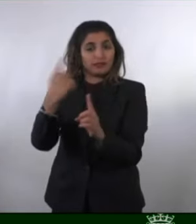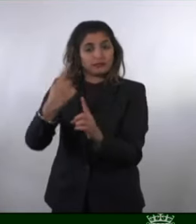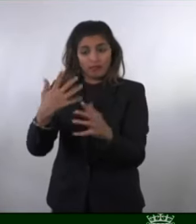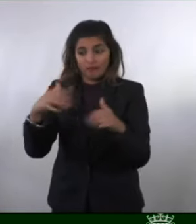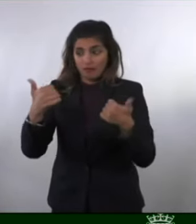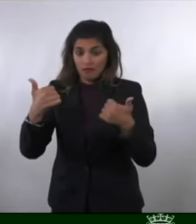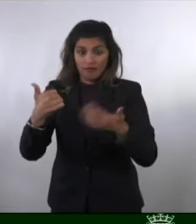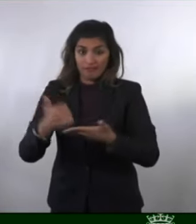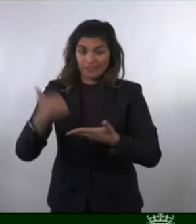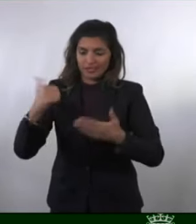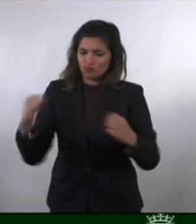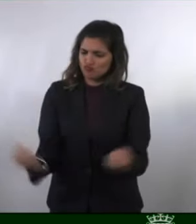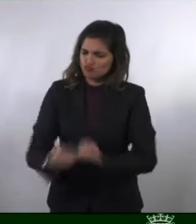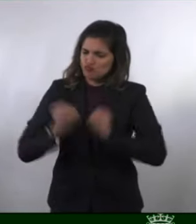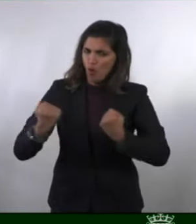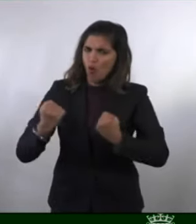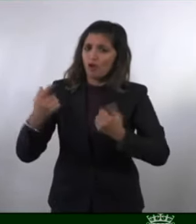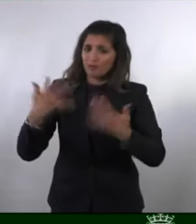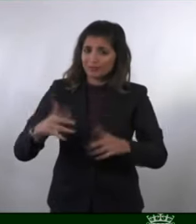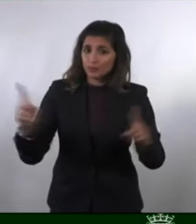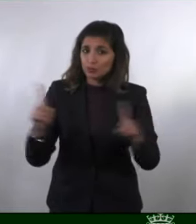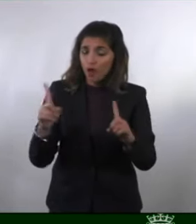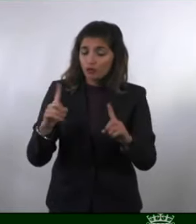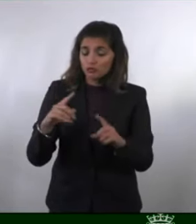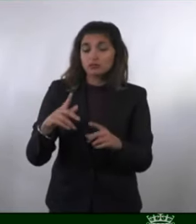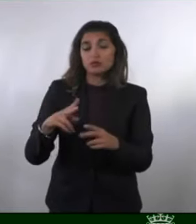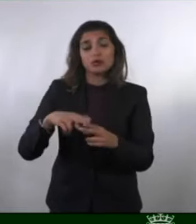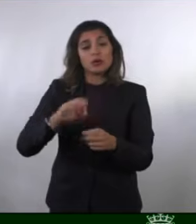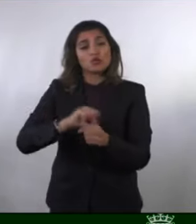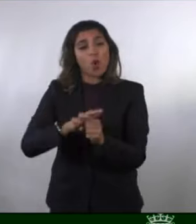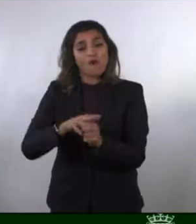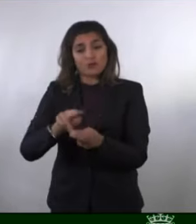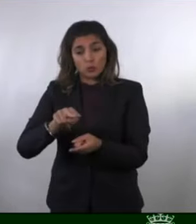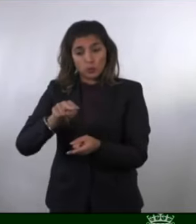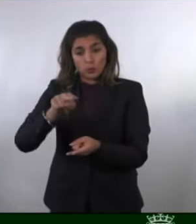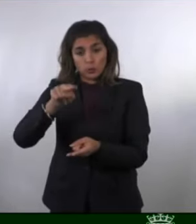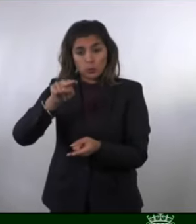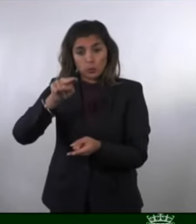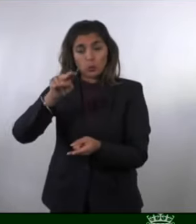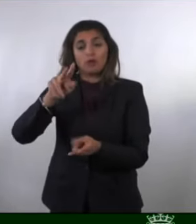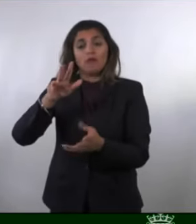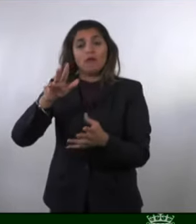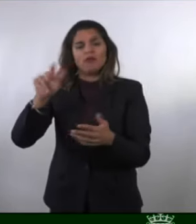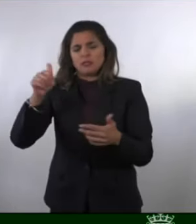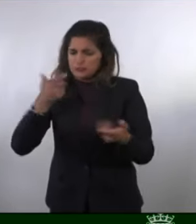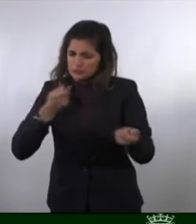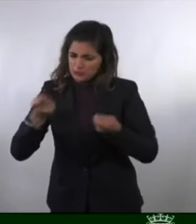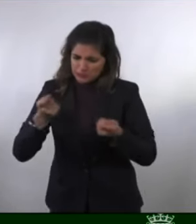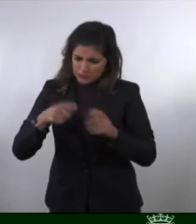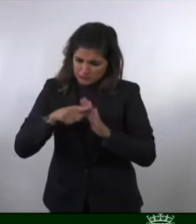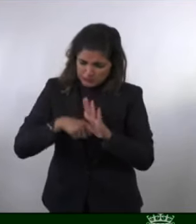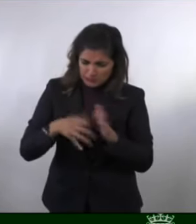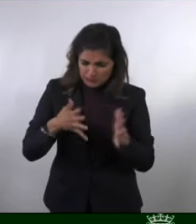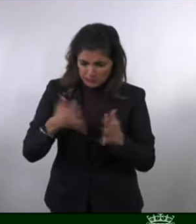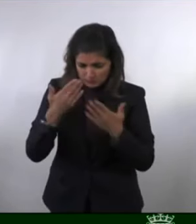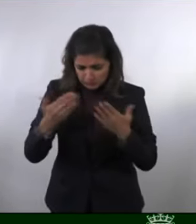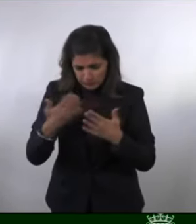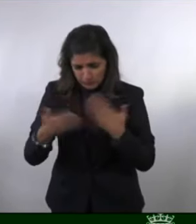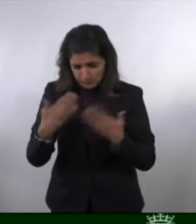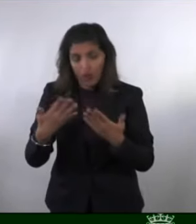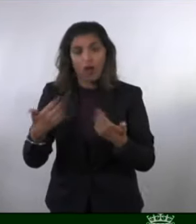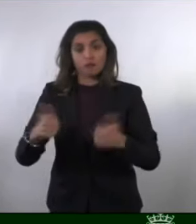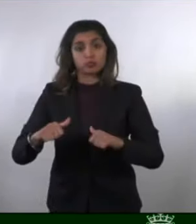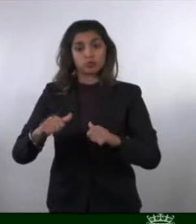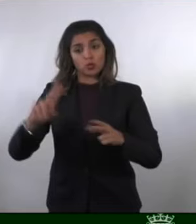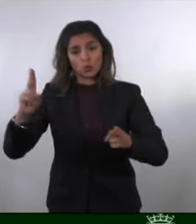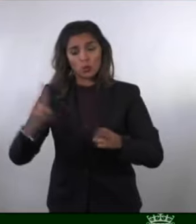over rising coronavirus figures twice this year, the city is once again showing its hardy spirits in pushing down case rates during the second wave